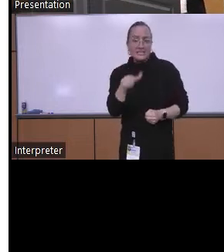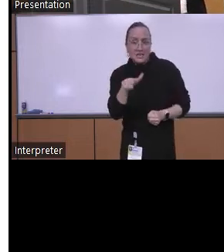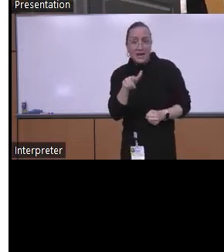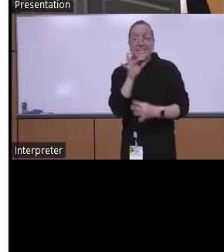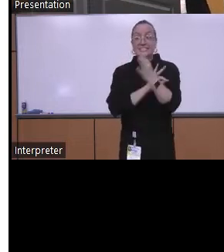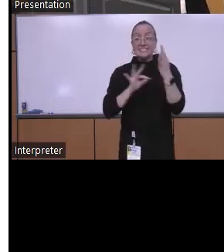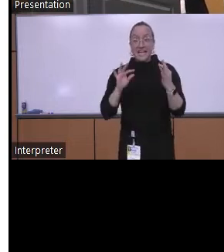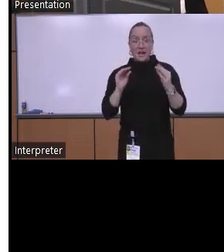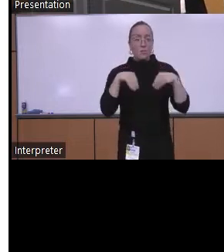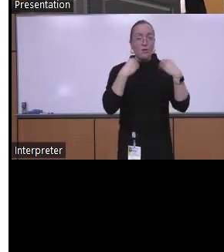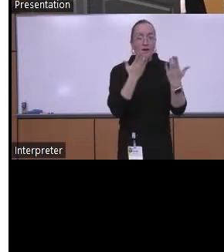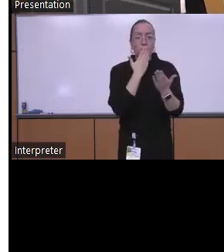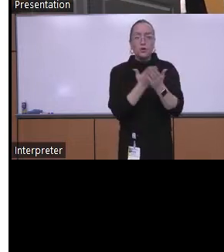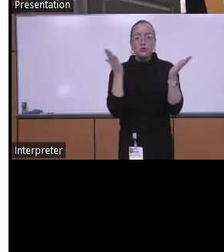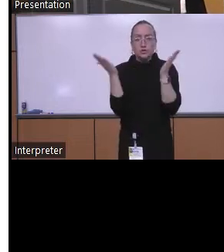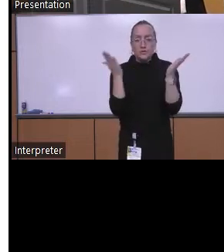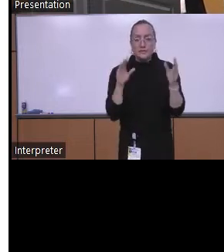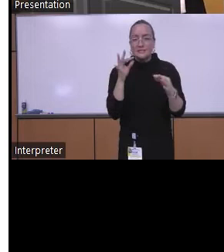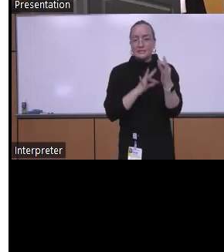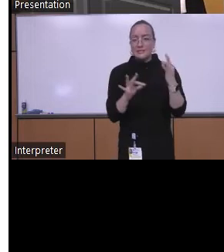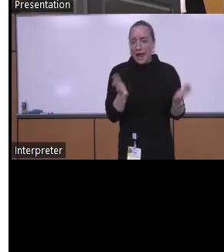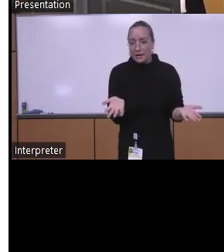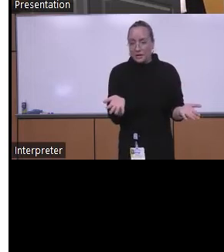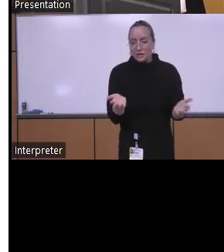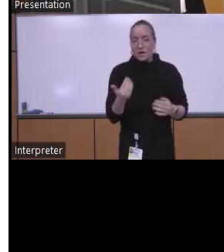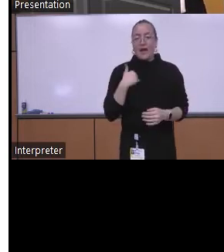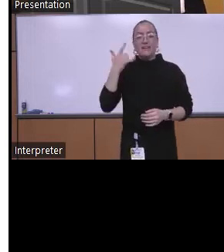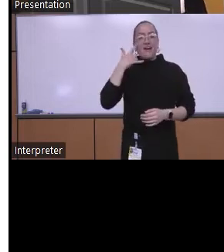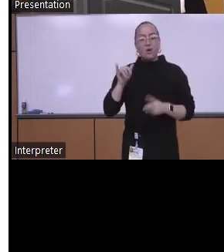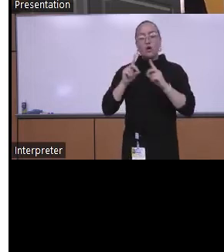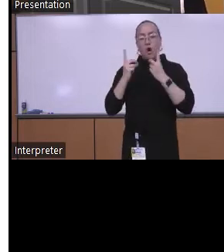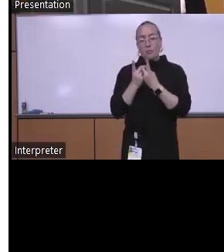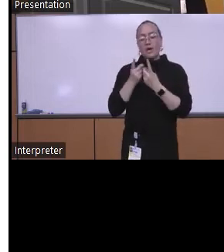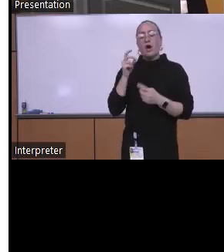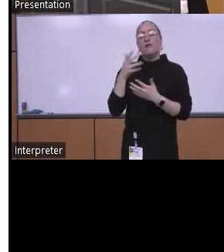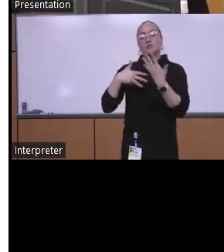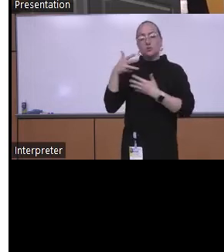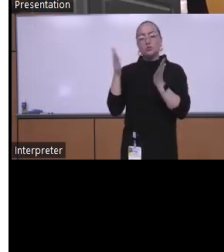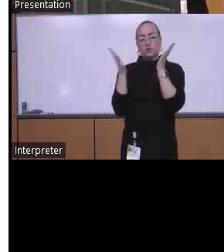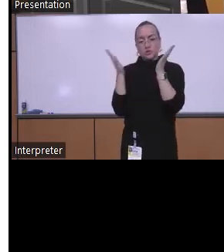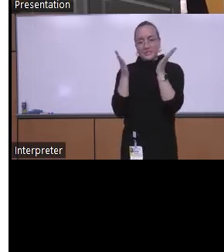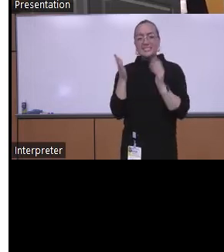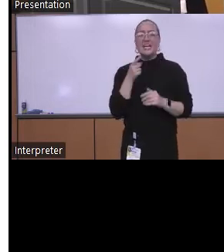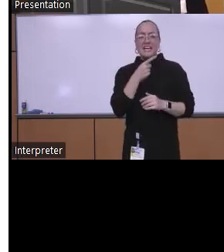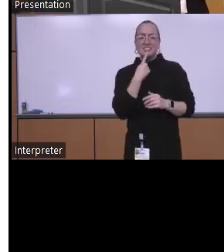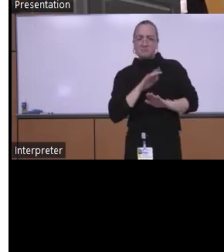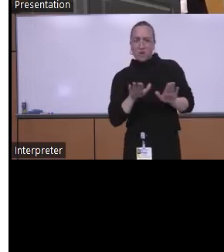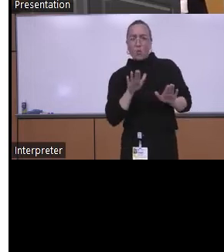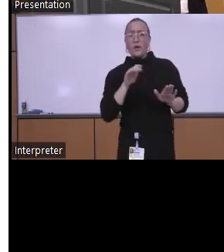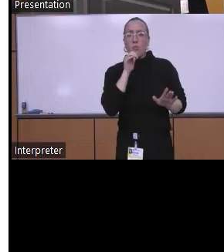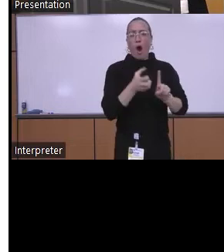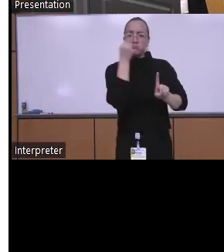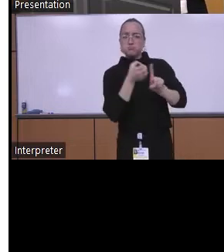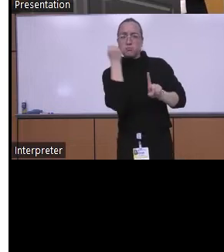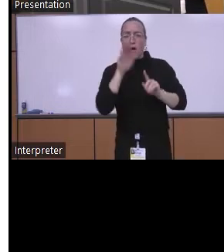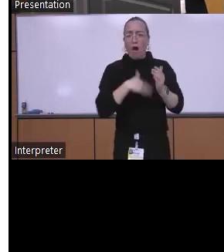Adequate services at the front end, suggested the director of California's Department of Social Services, would prevent unnecessary removal of kids from their homes. The Child